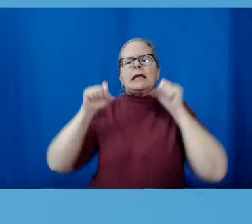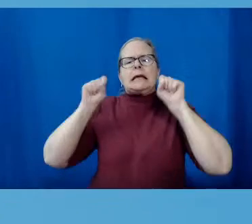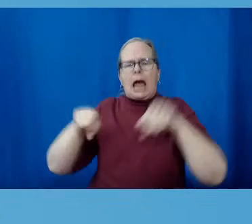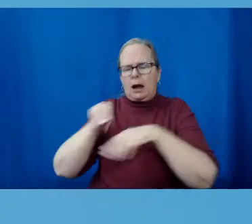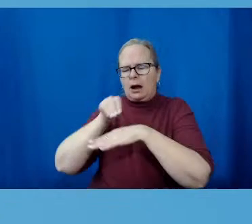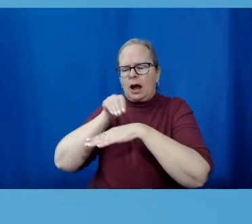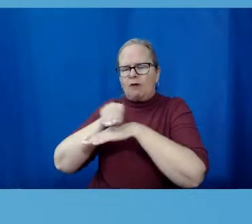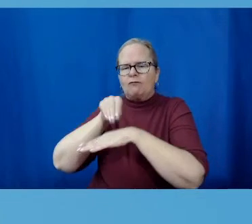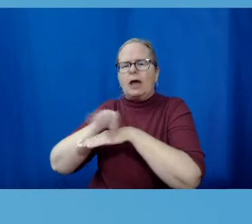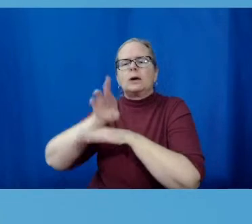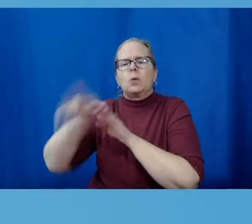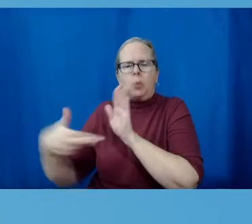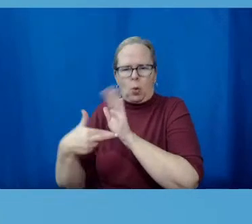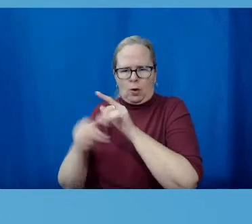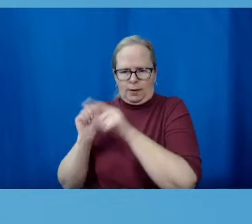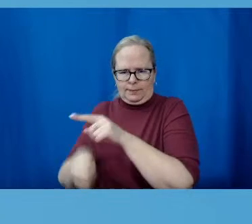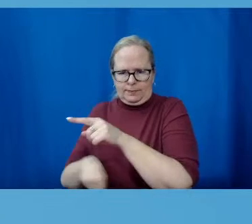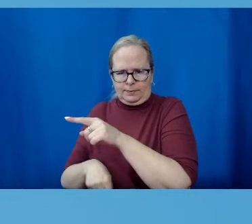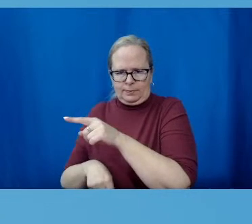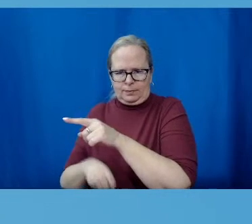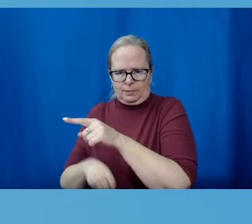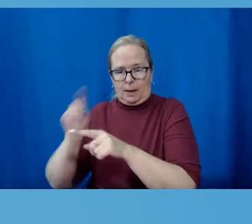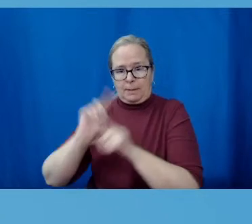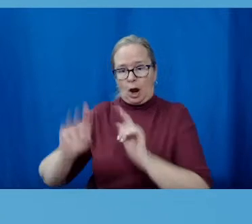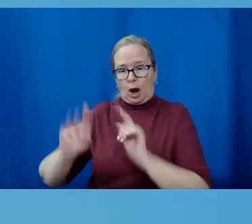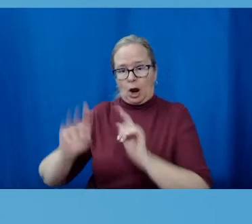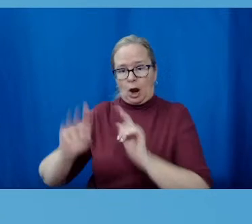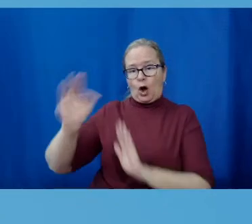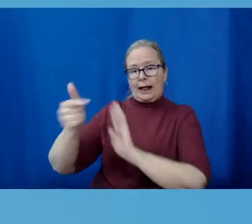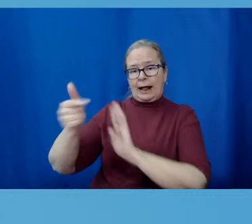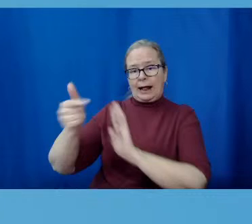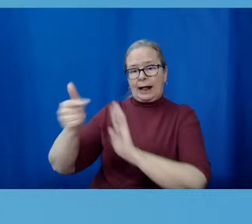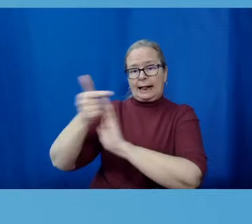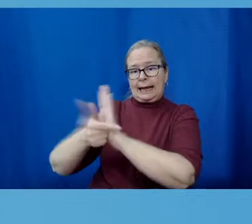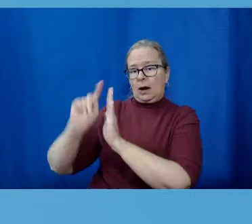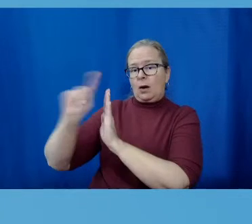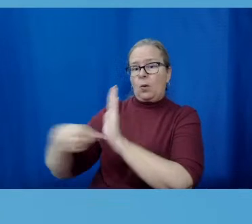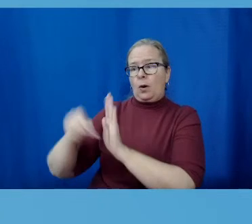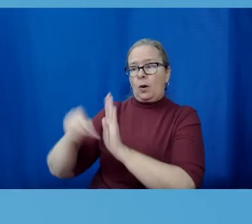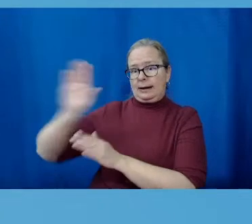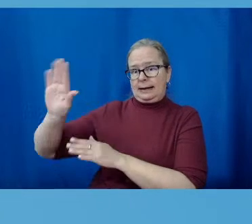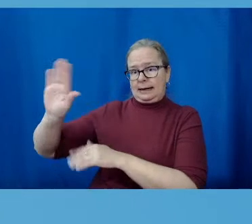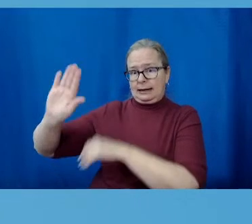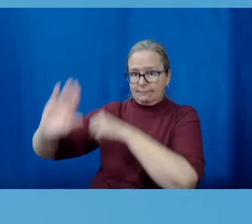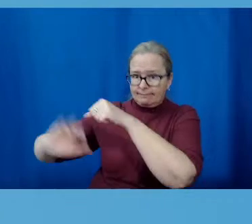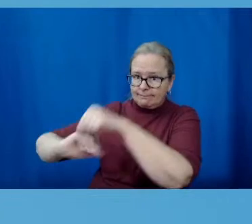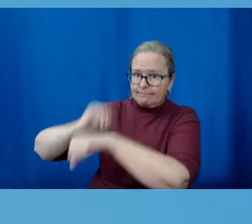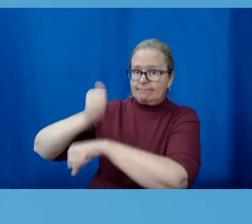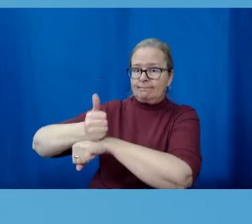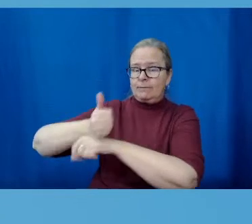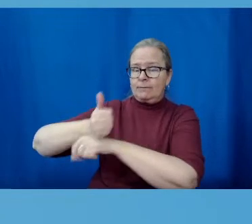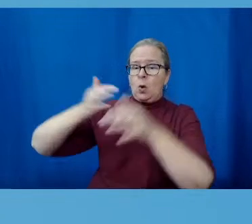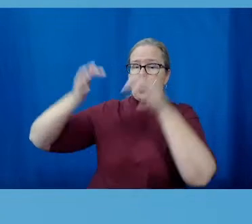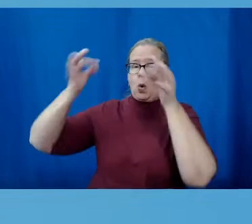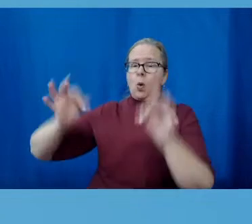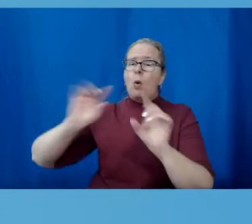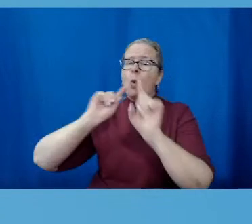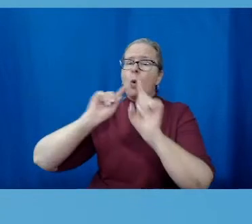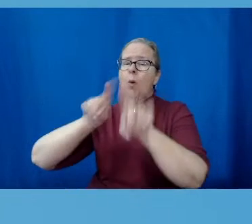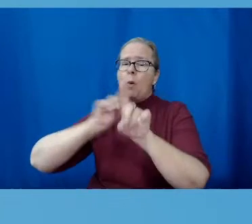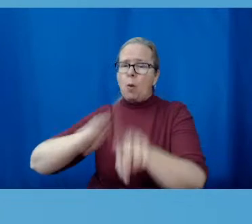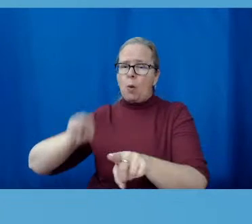role legally as one who makes orders, but then her role as an advisor to government,